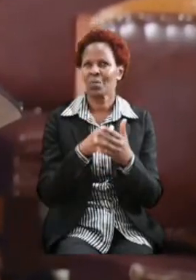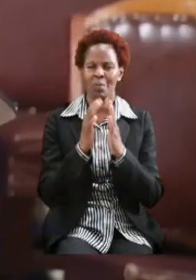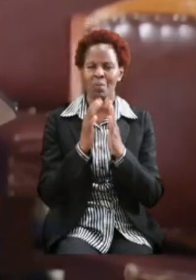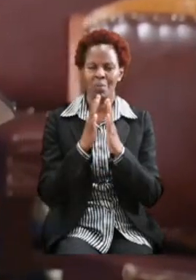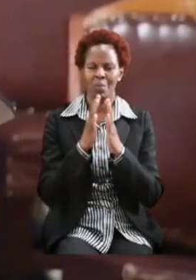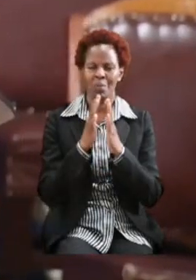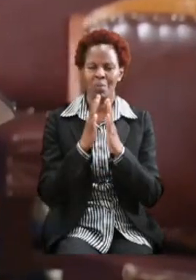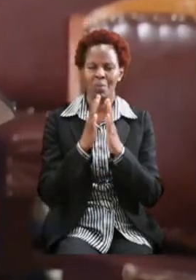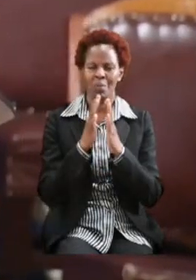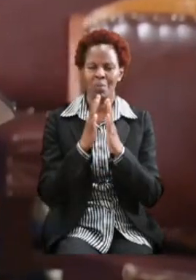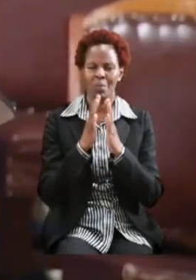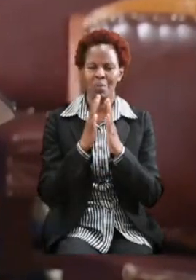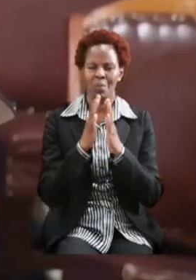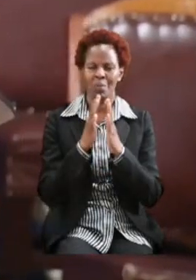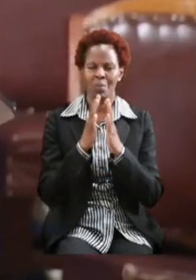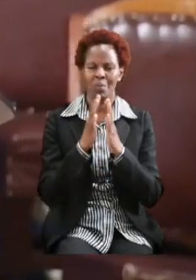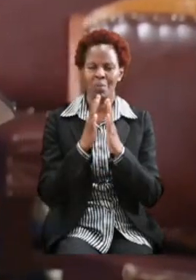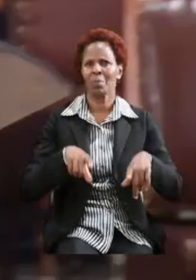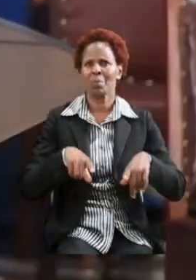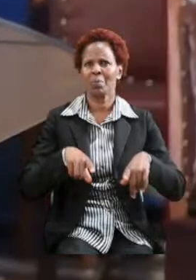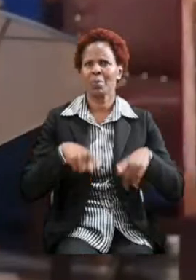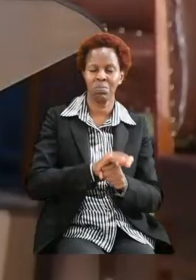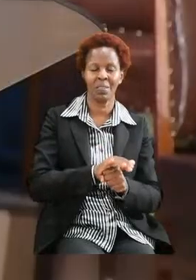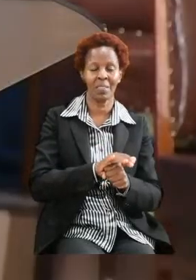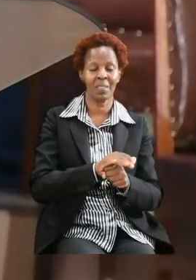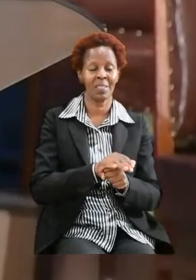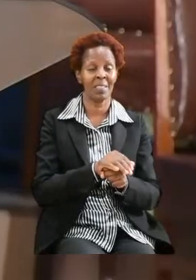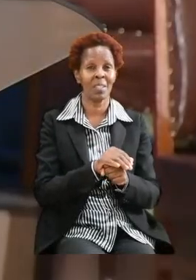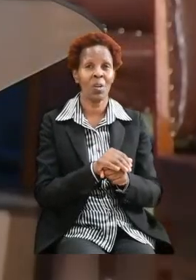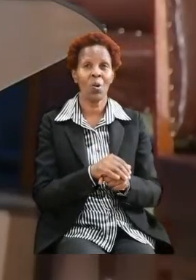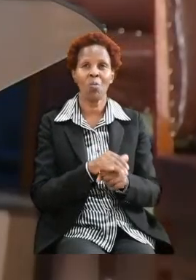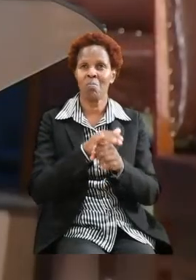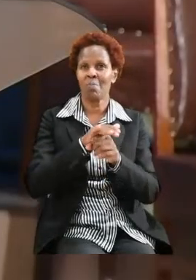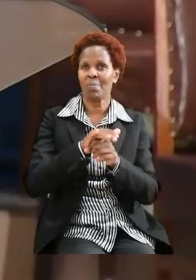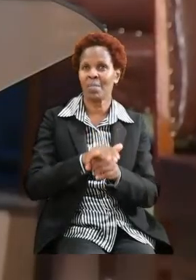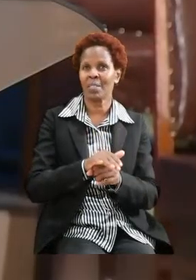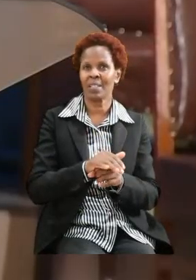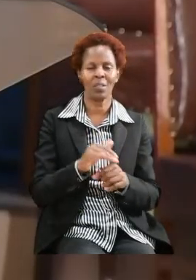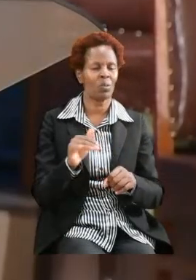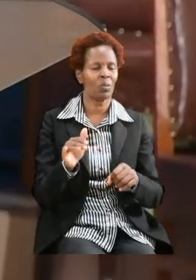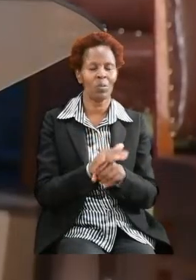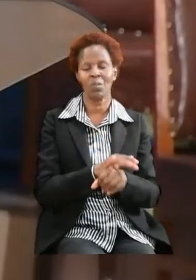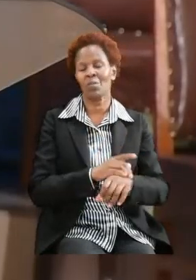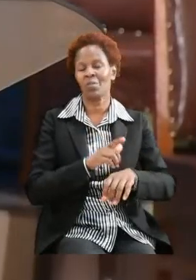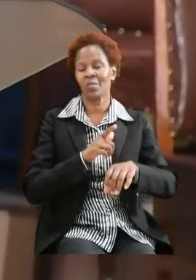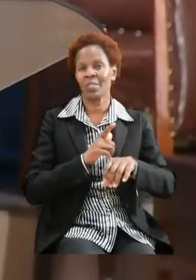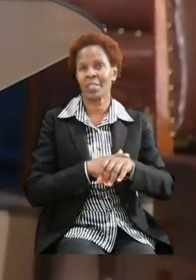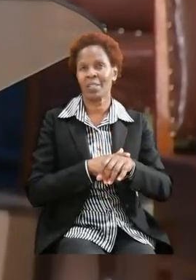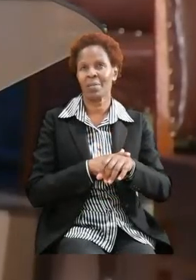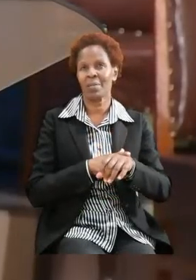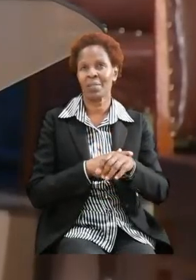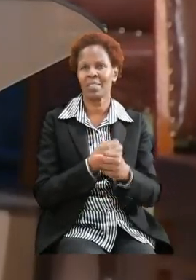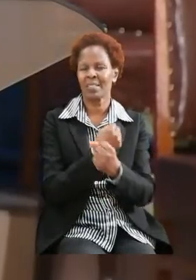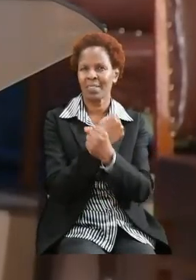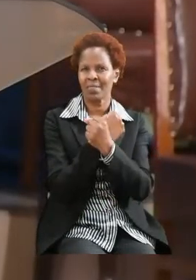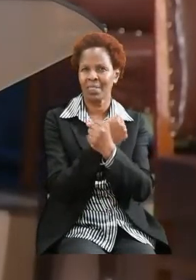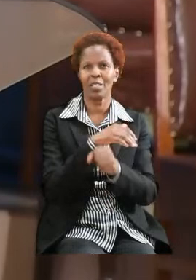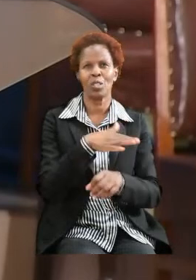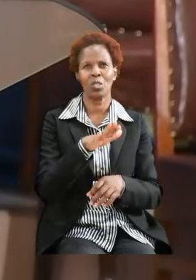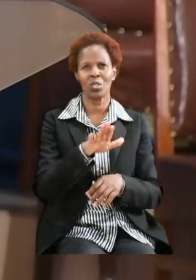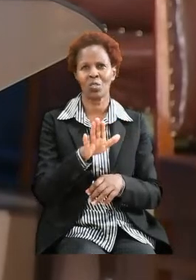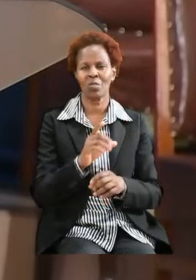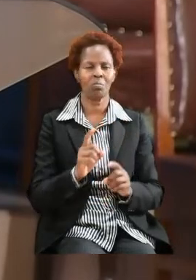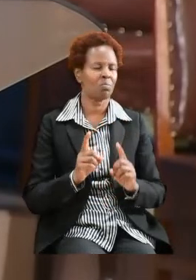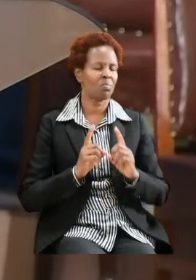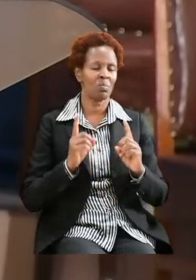Heavenly Father, give me wisdom and knowledge for it. And more oftenly, unable to defend themselves if left without a